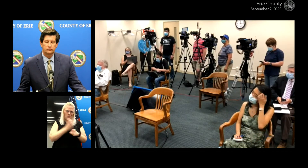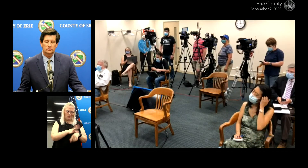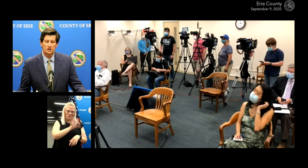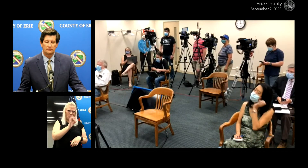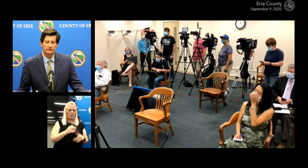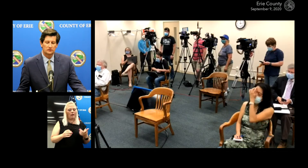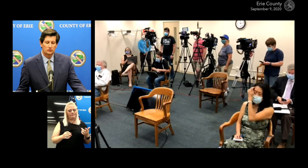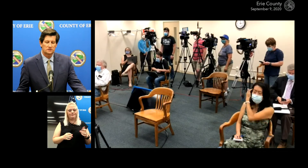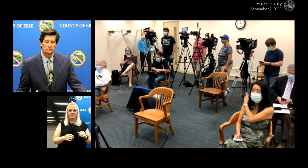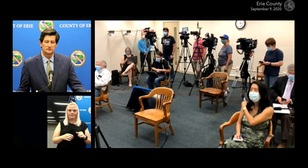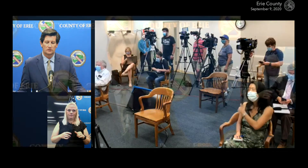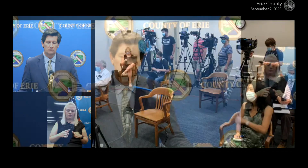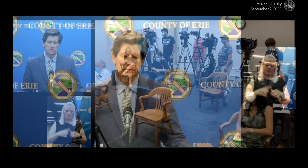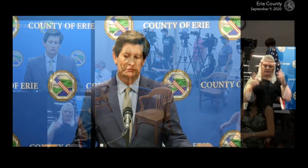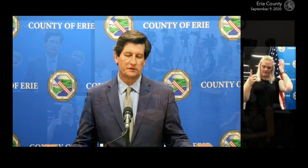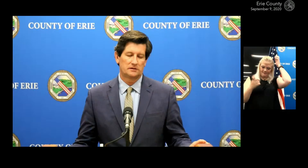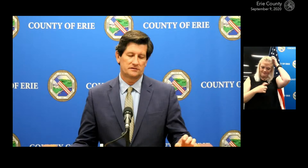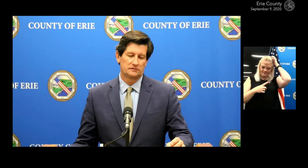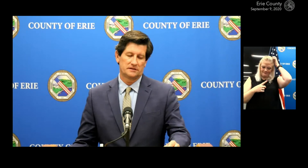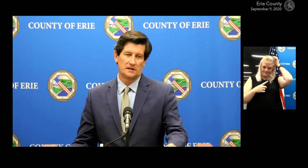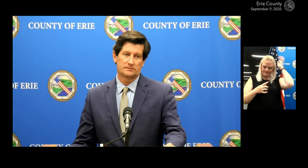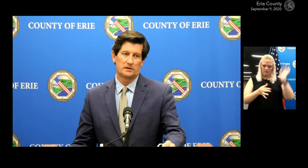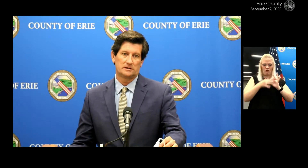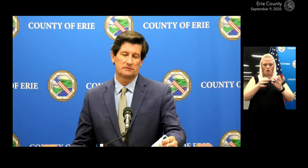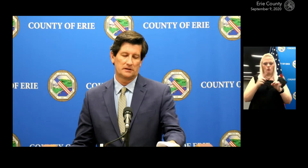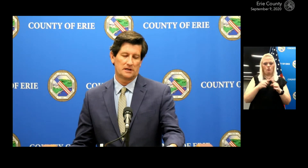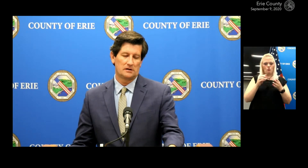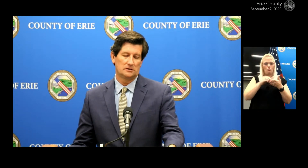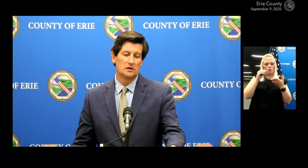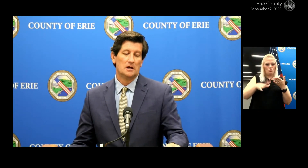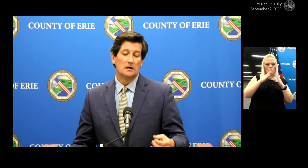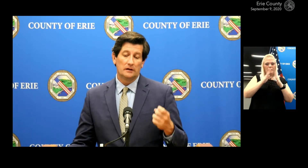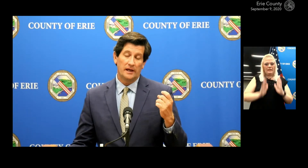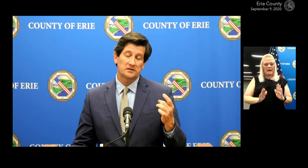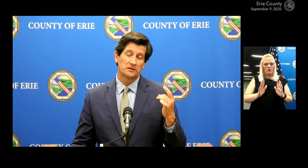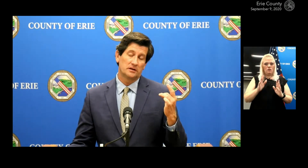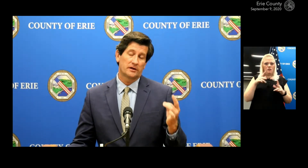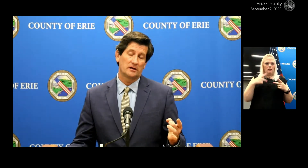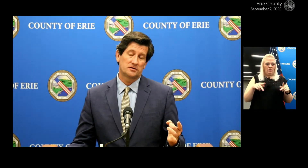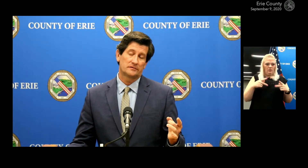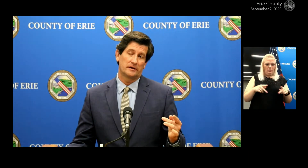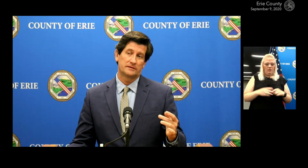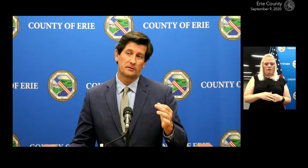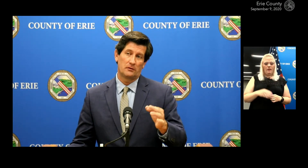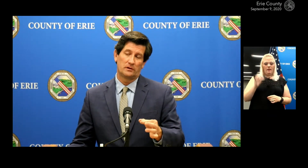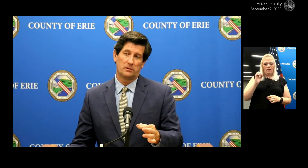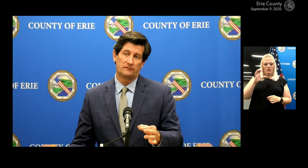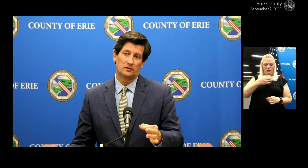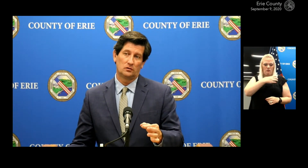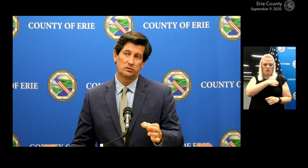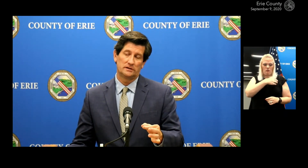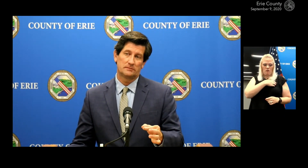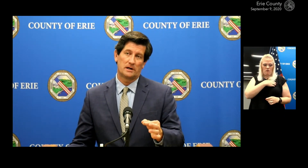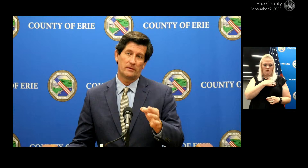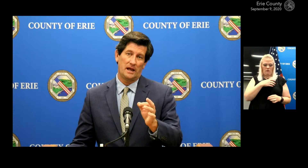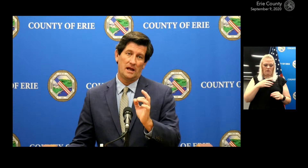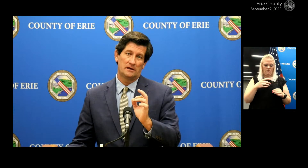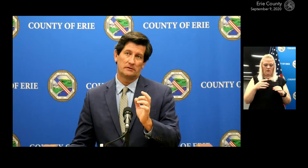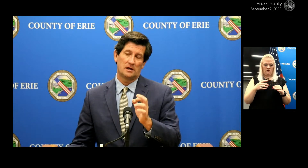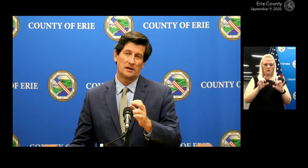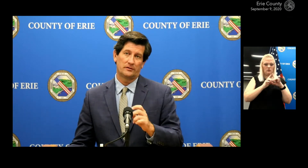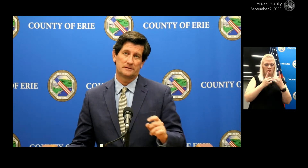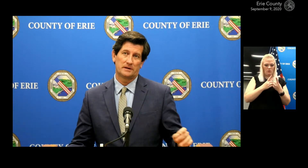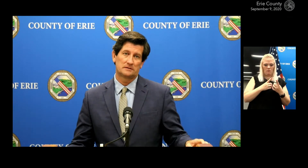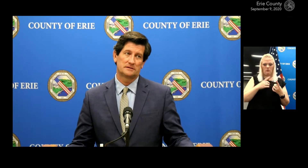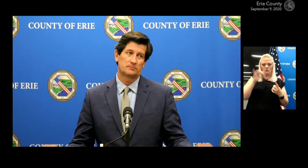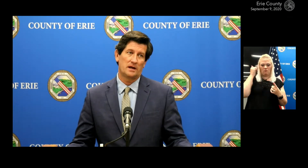find. First off, the question was, what can we do with regard to students and house parties? What can the county do? The Erie County Sheriff's Office went out with the Buffalo Police Department and Erie